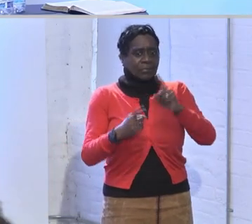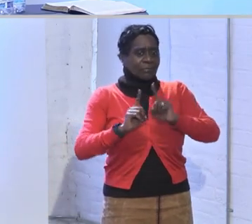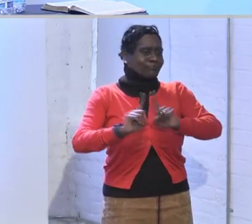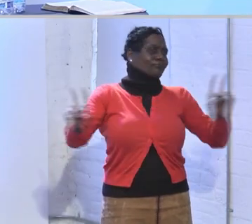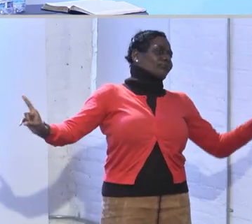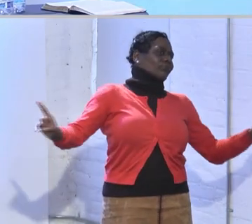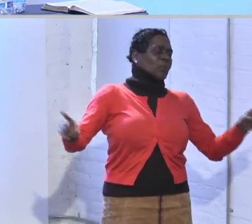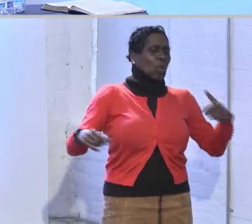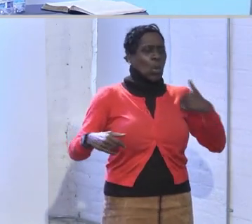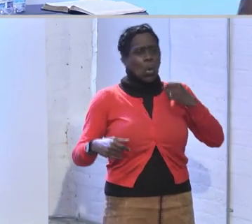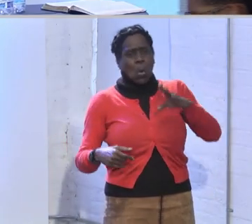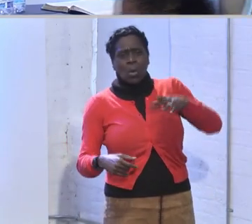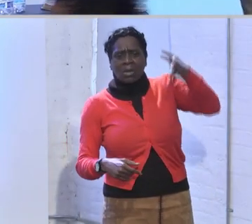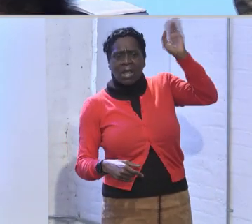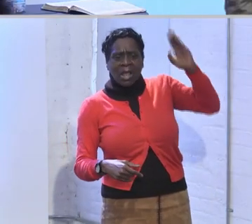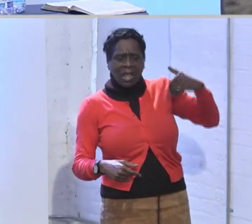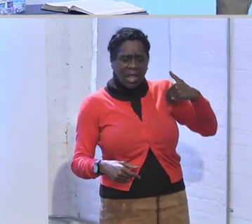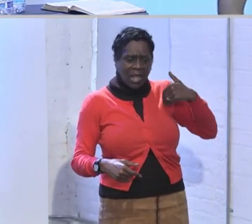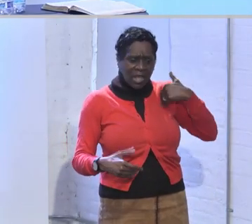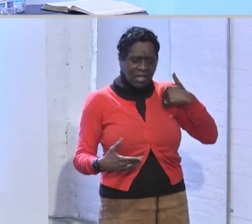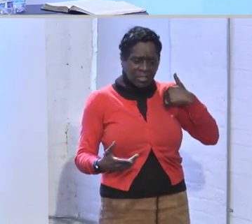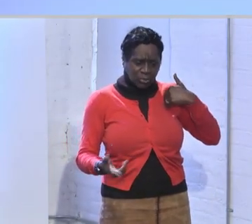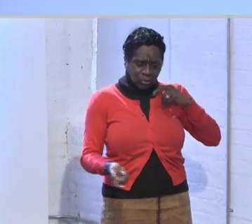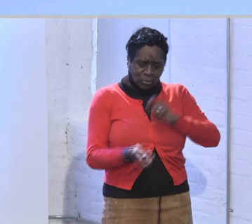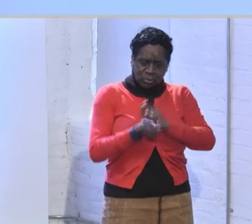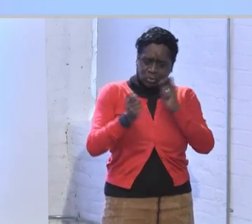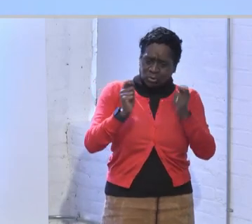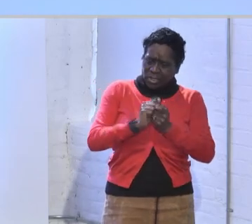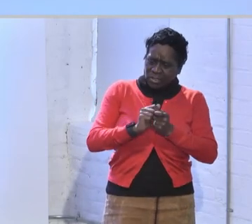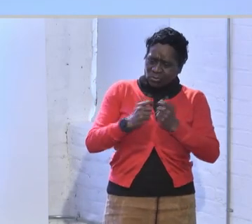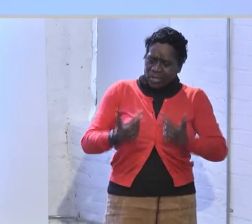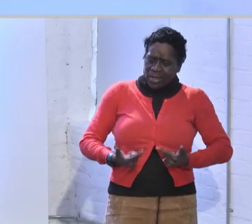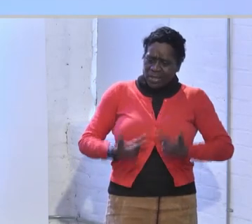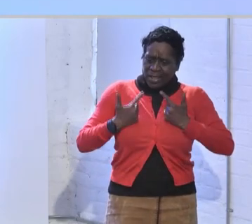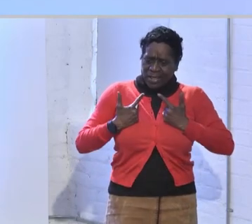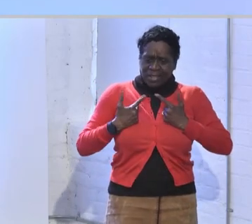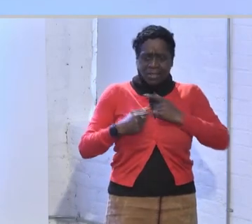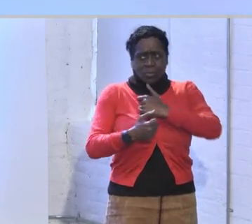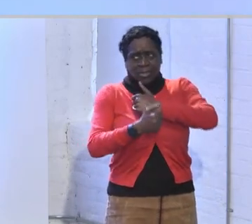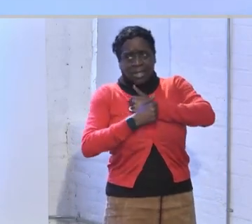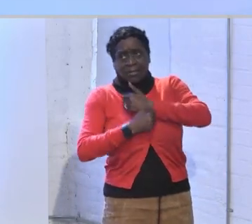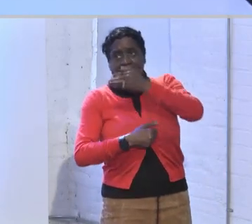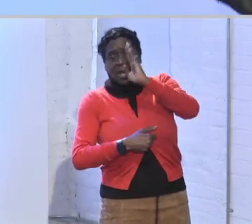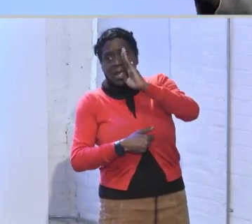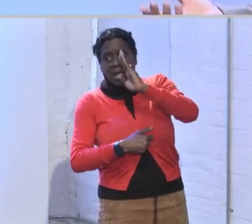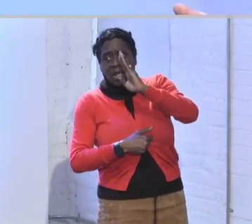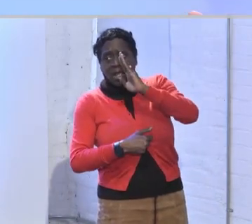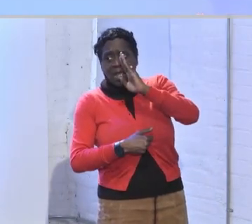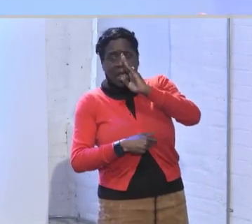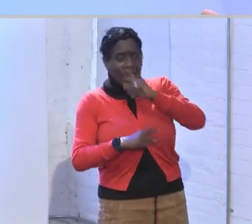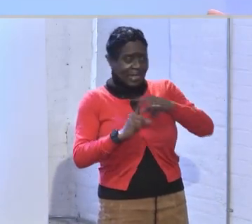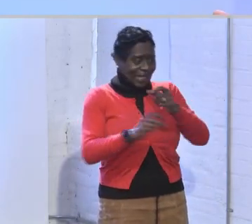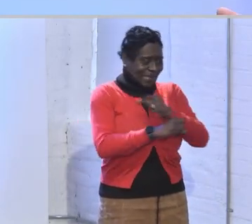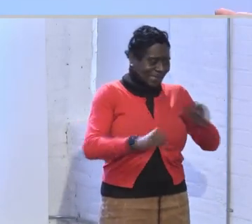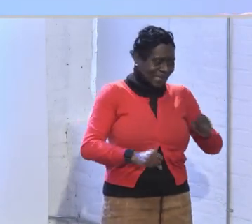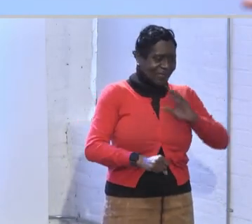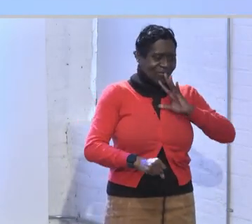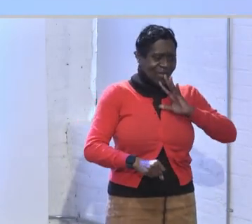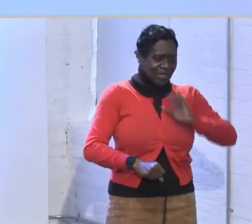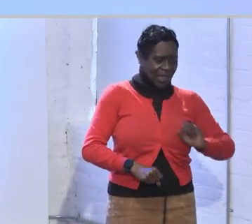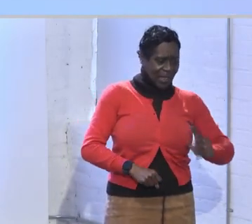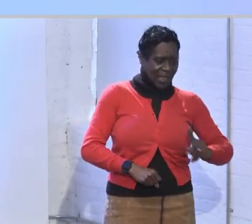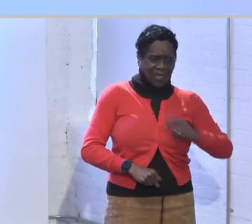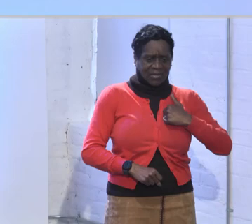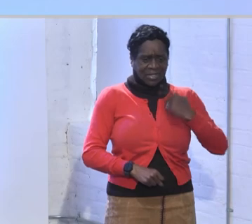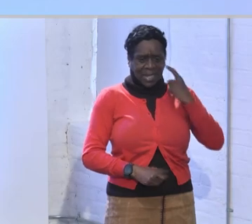like, man, God, you believe the change God brought in our life, and he did it, and we love him. And I get saved at 5 and a half, and I don't